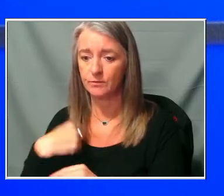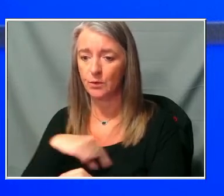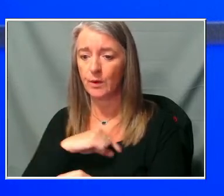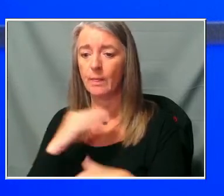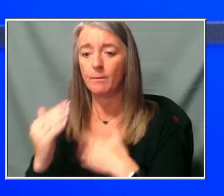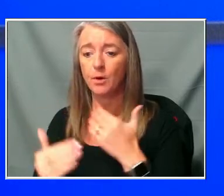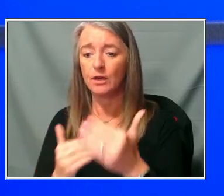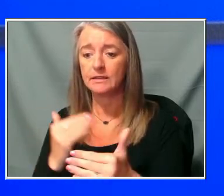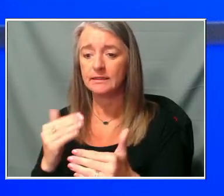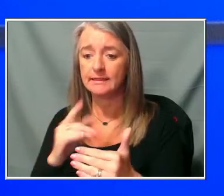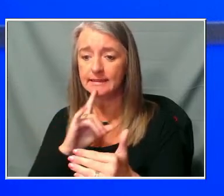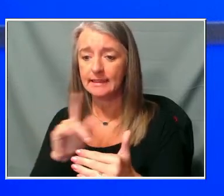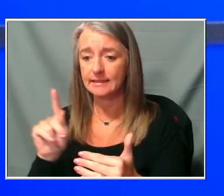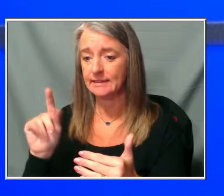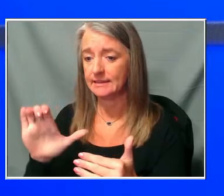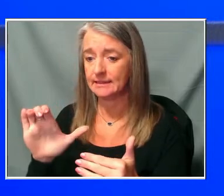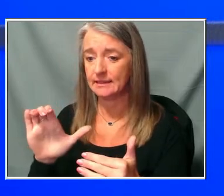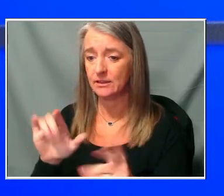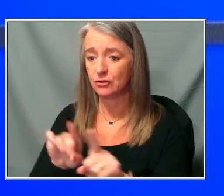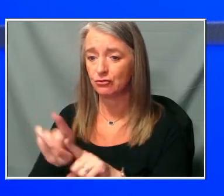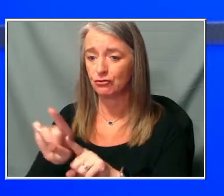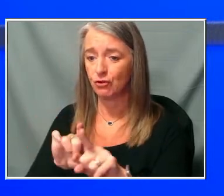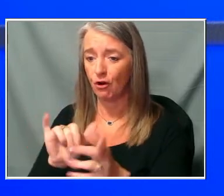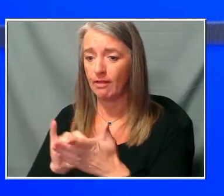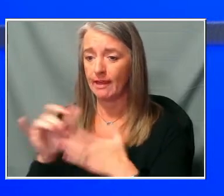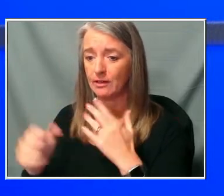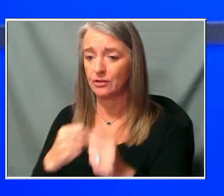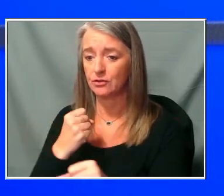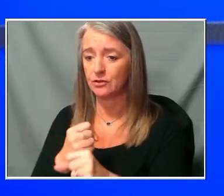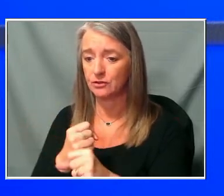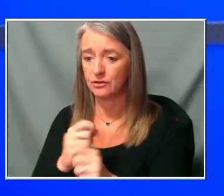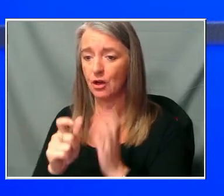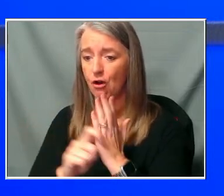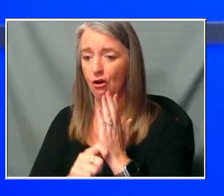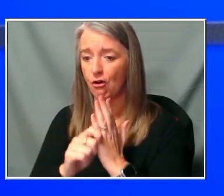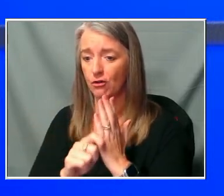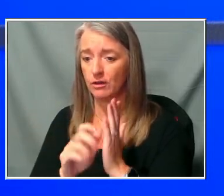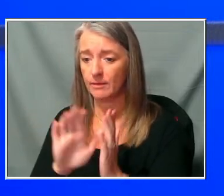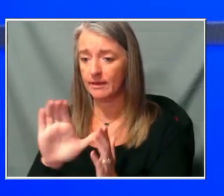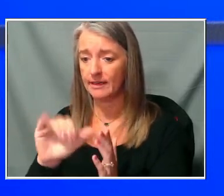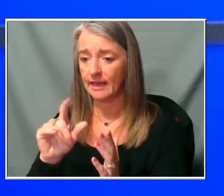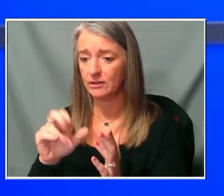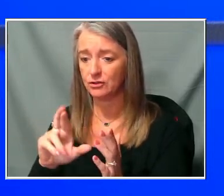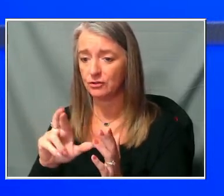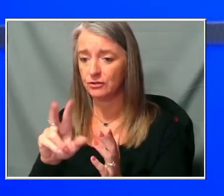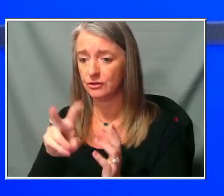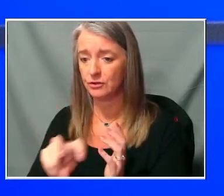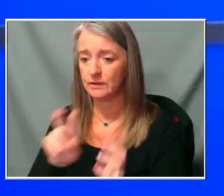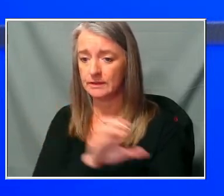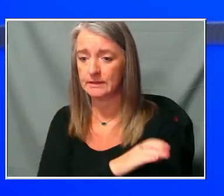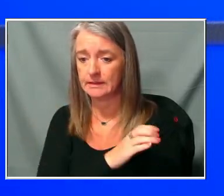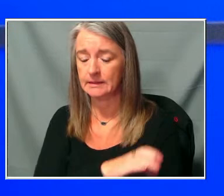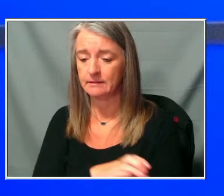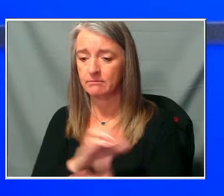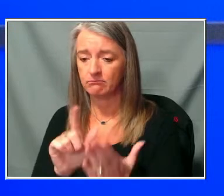and actually in the Kansas City Star that year, an article about the Cancer Survivorship Transition Clinic had come out, and my